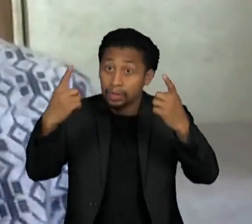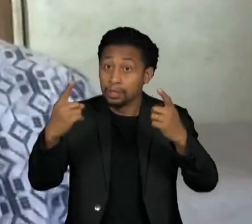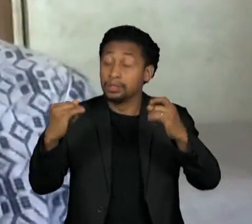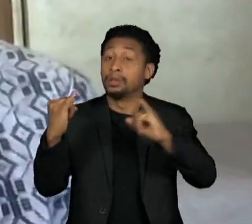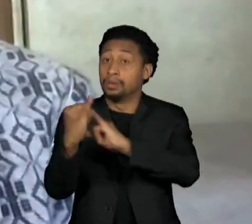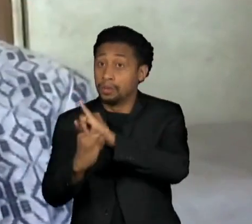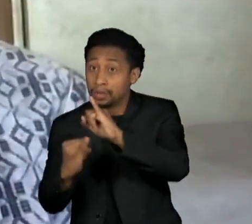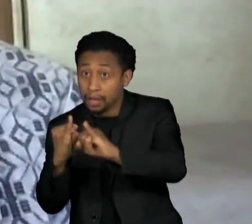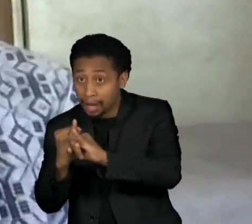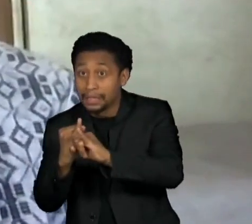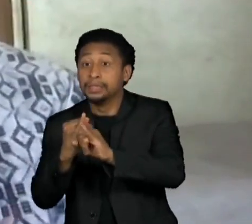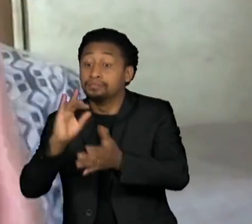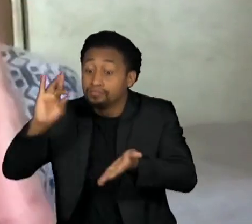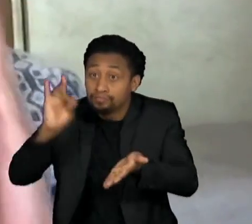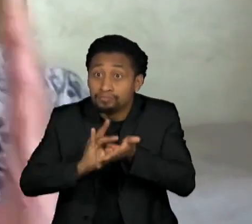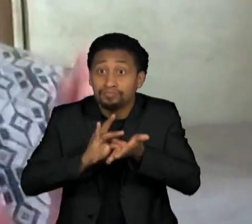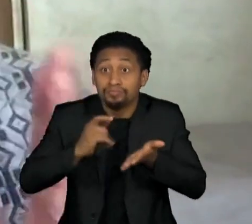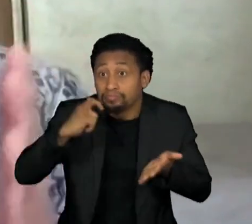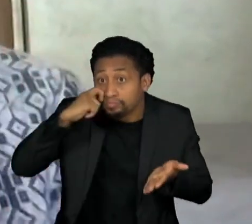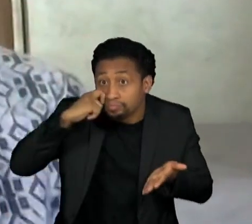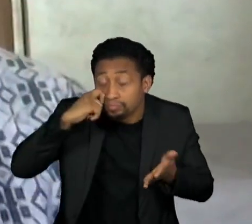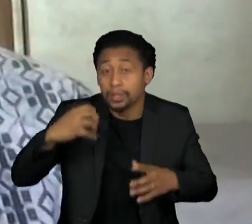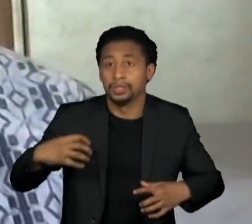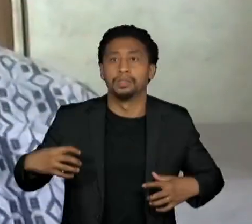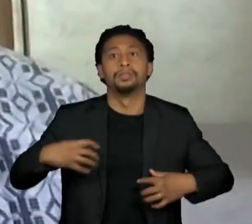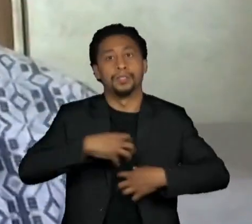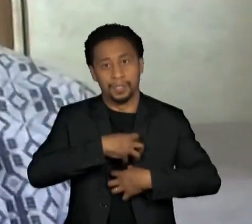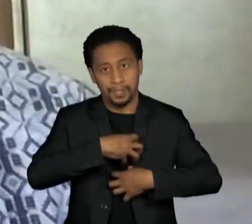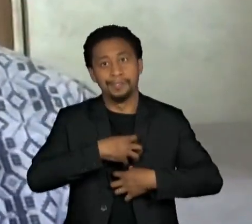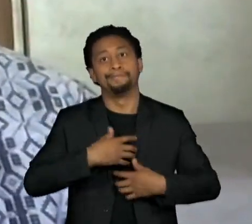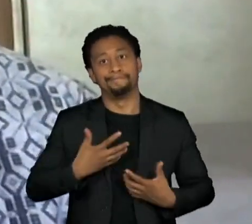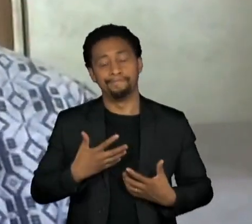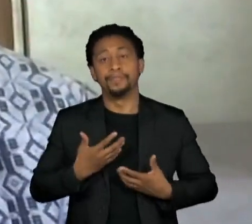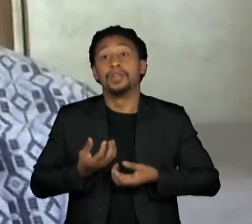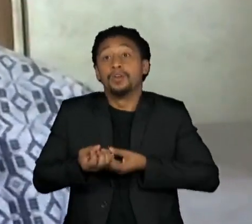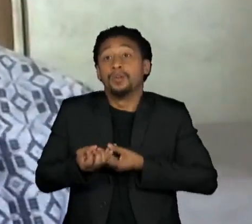violence is real world violence. There should be gatekeepers in place.